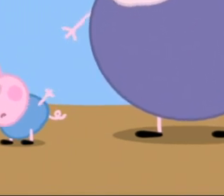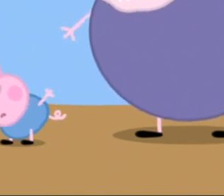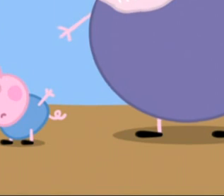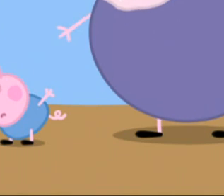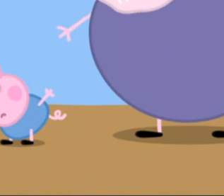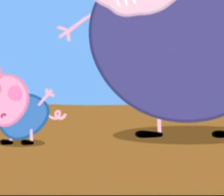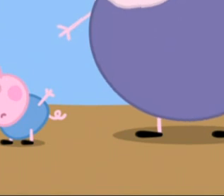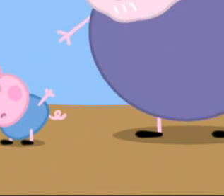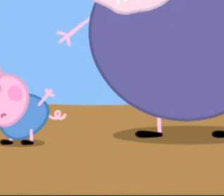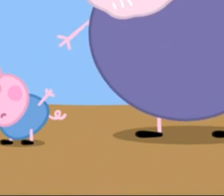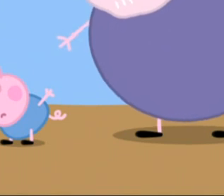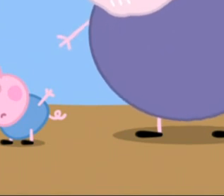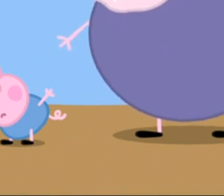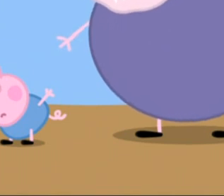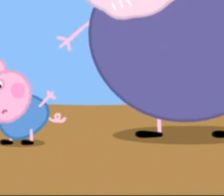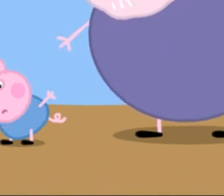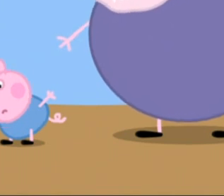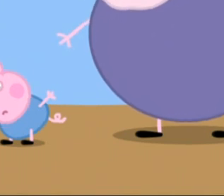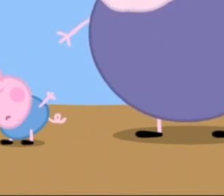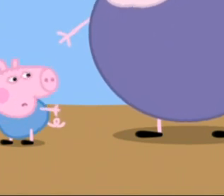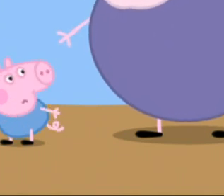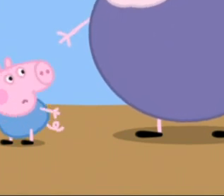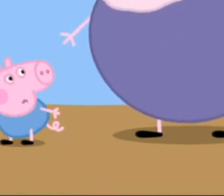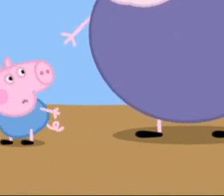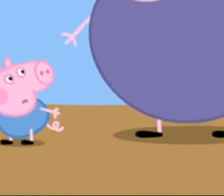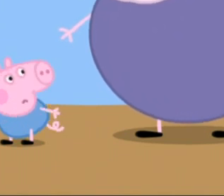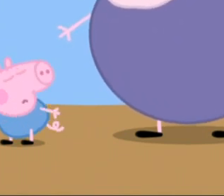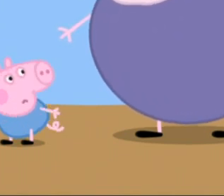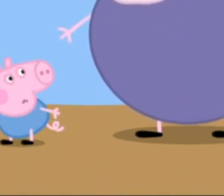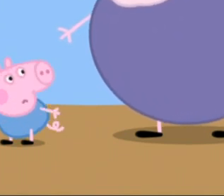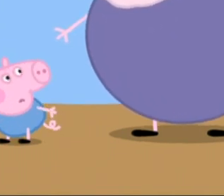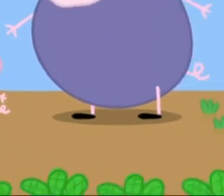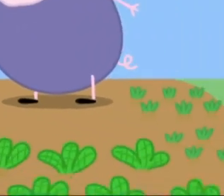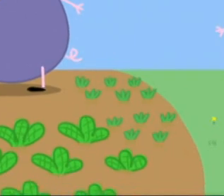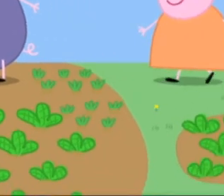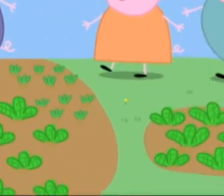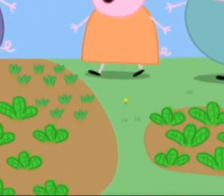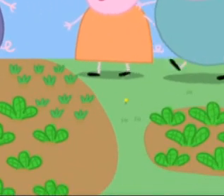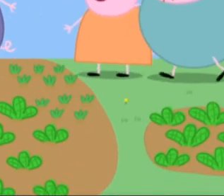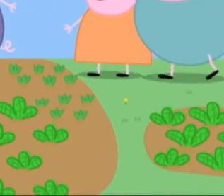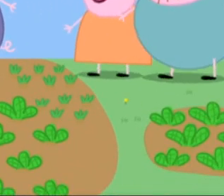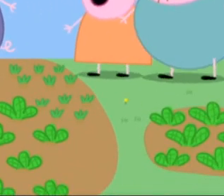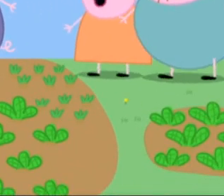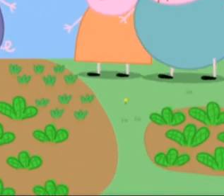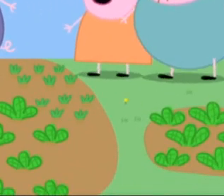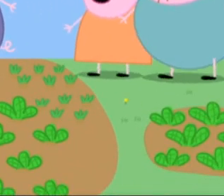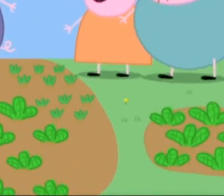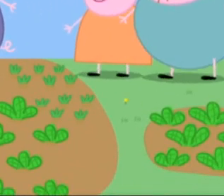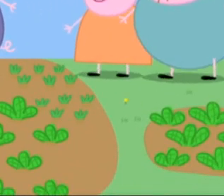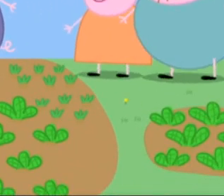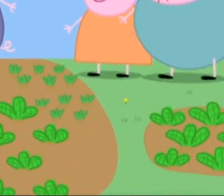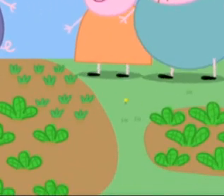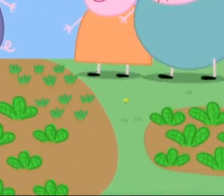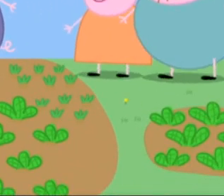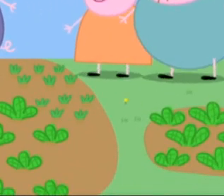You'll have to be patient, Peppa. It will take a long time to grow. Peppa, George, it's time to go